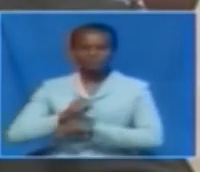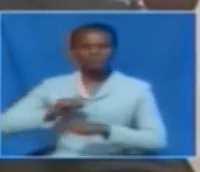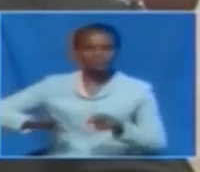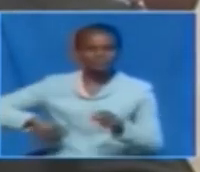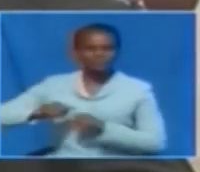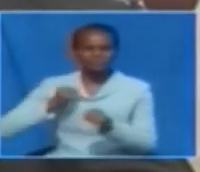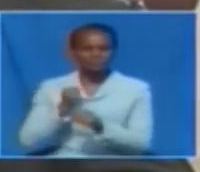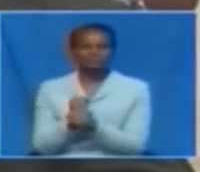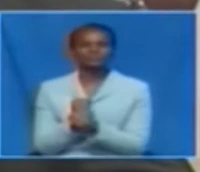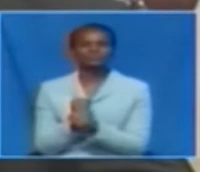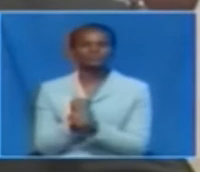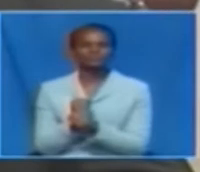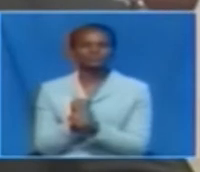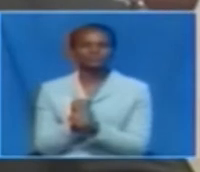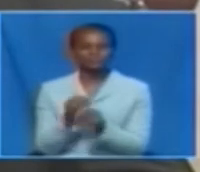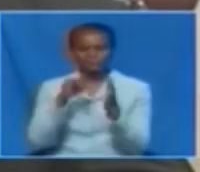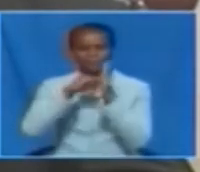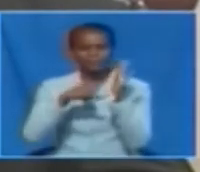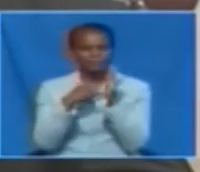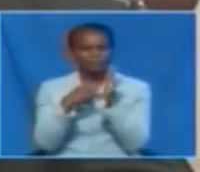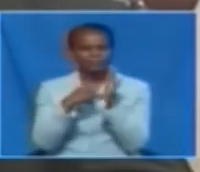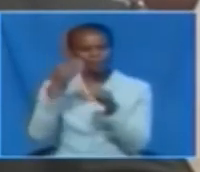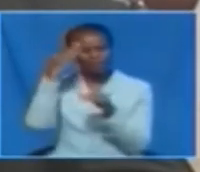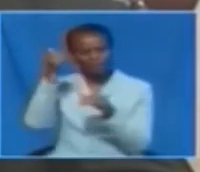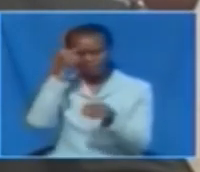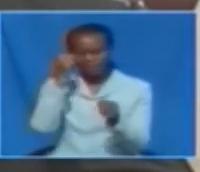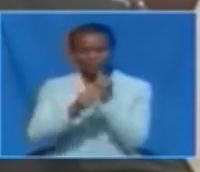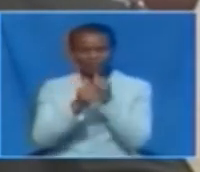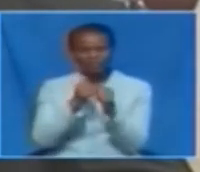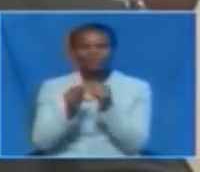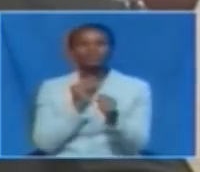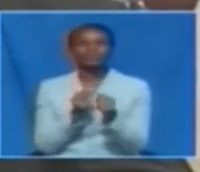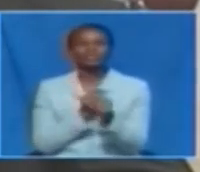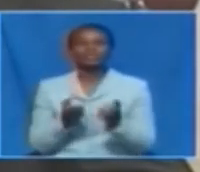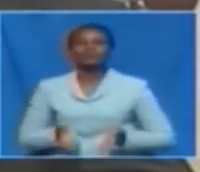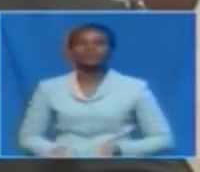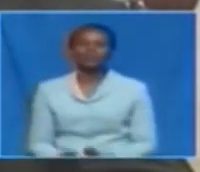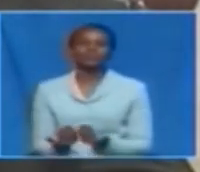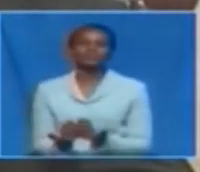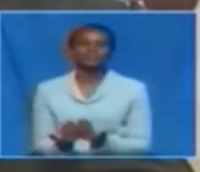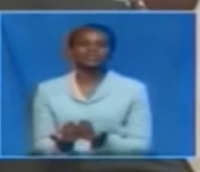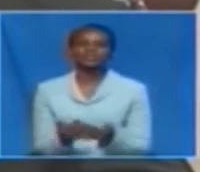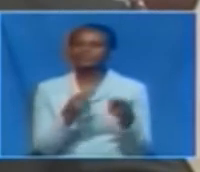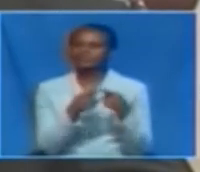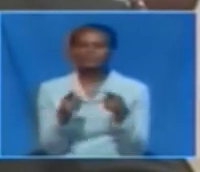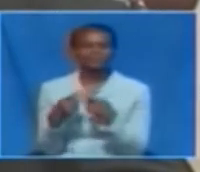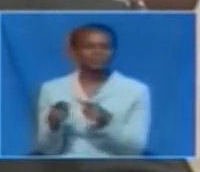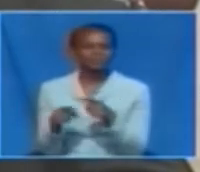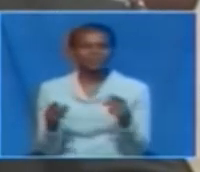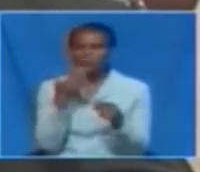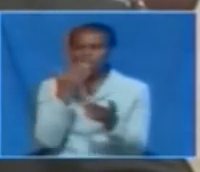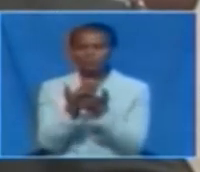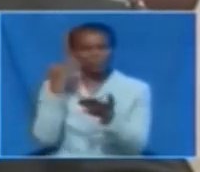year in January because our legs were tied. We were gone in 3 directions. And a good